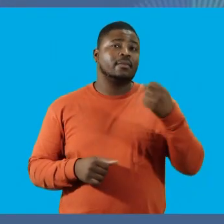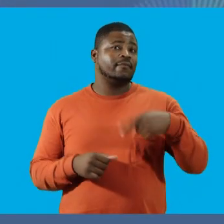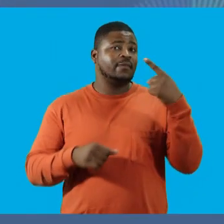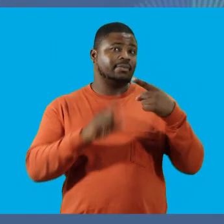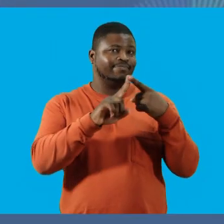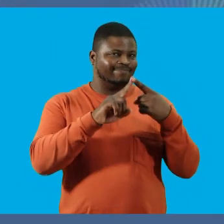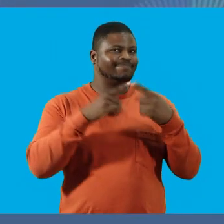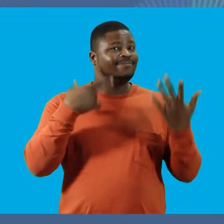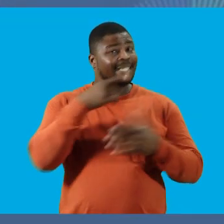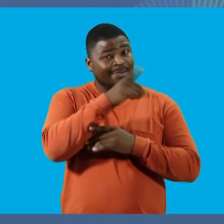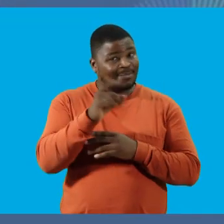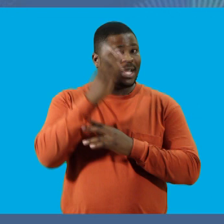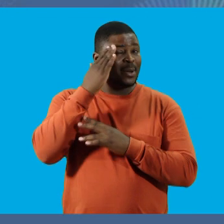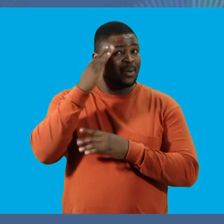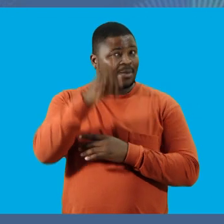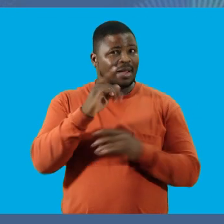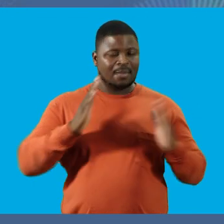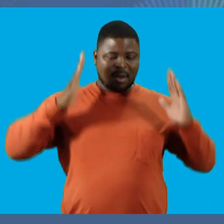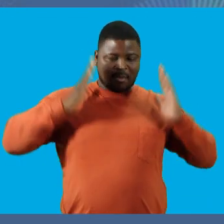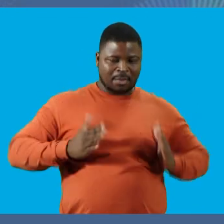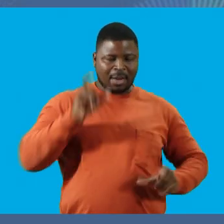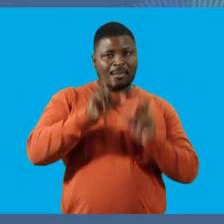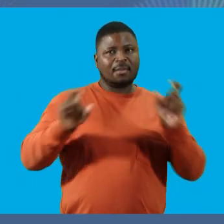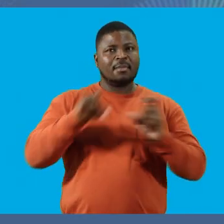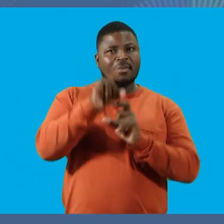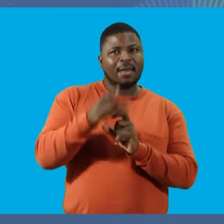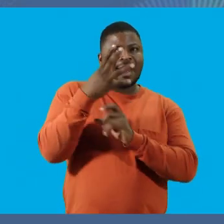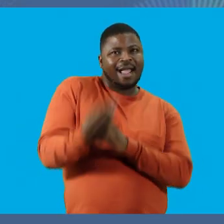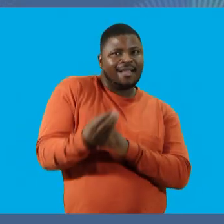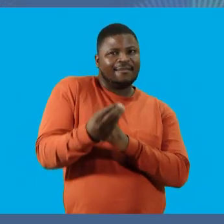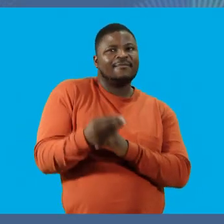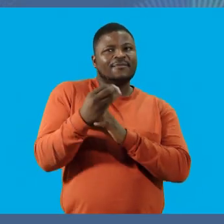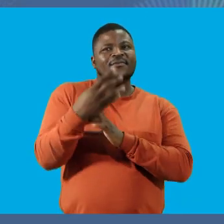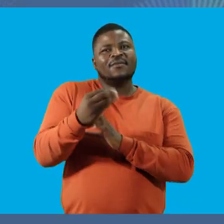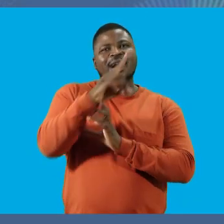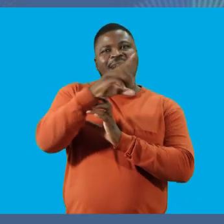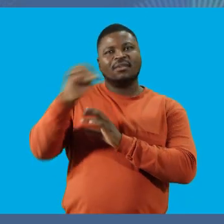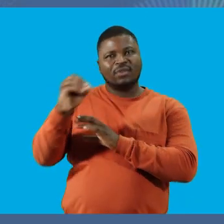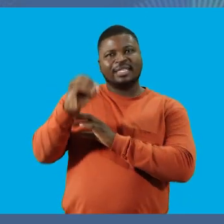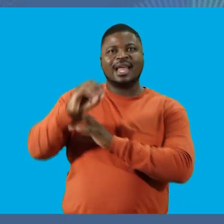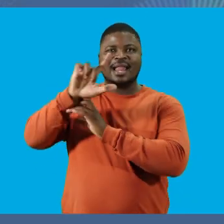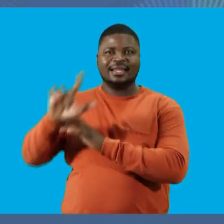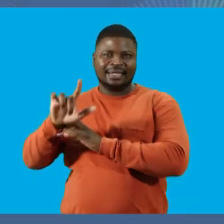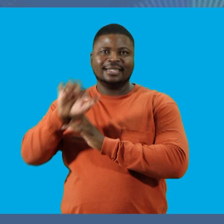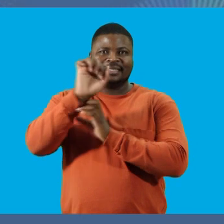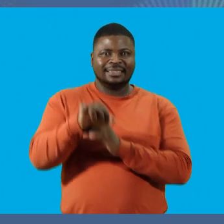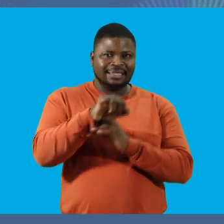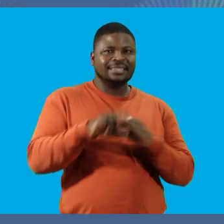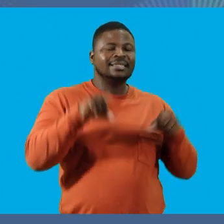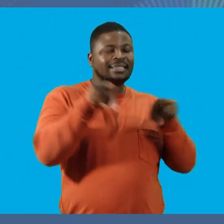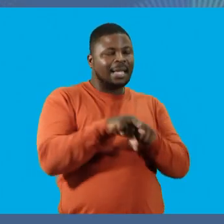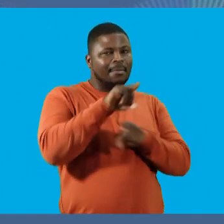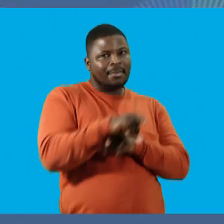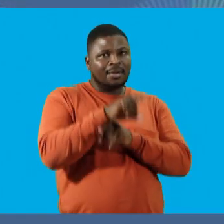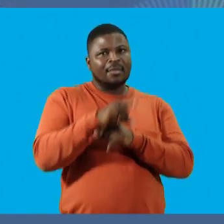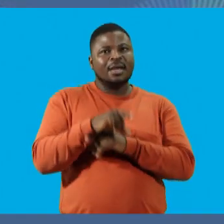First, did you know the human body has an approximate volume of 100 liters? Or a grown